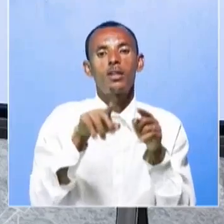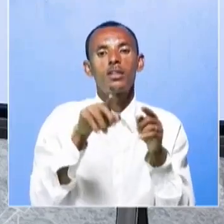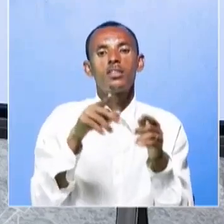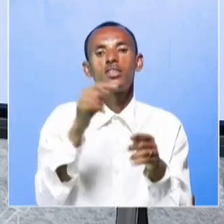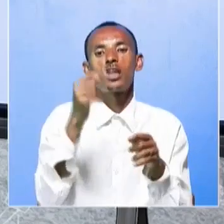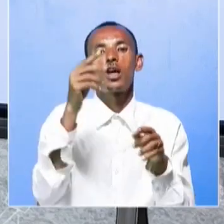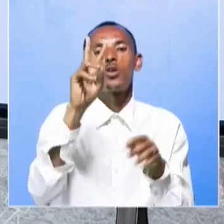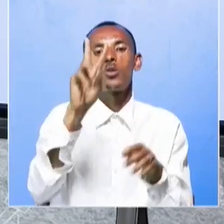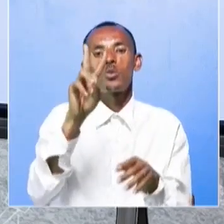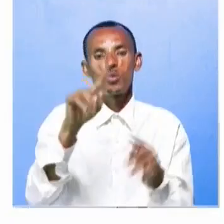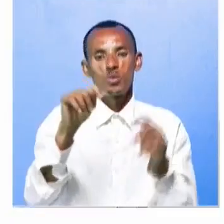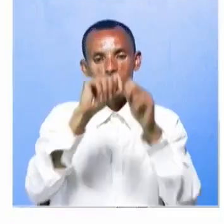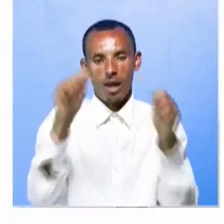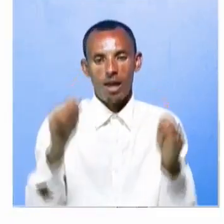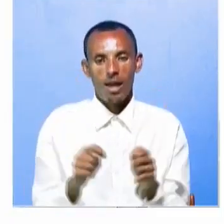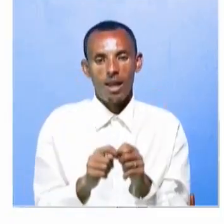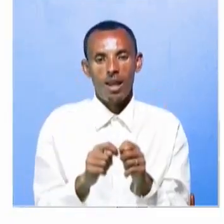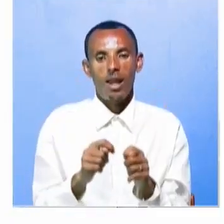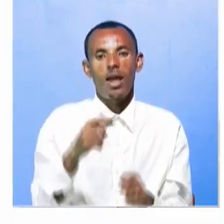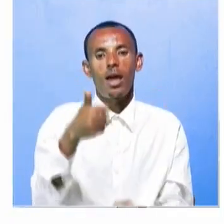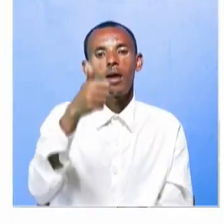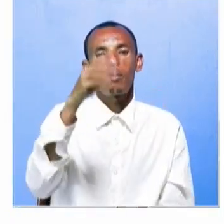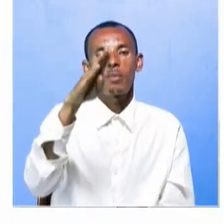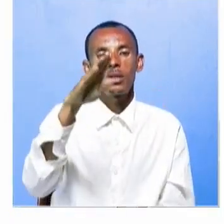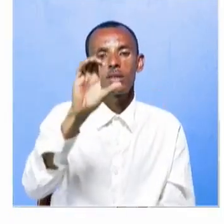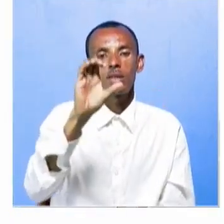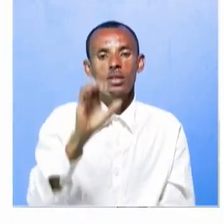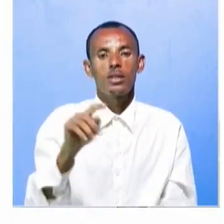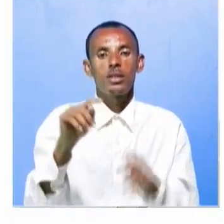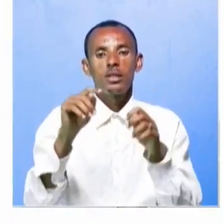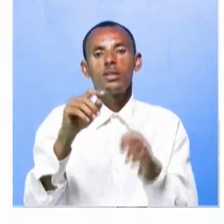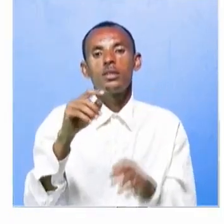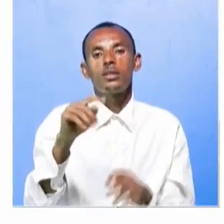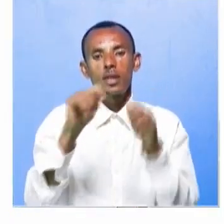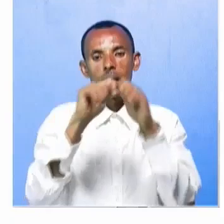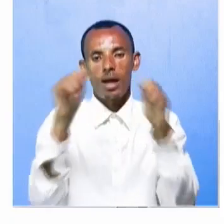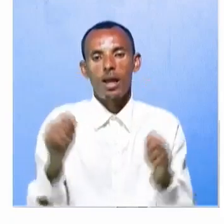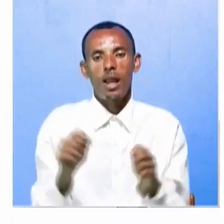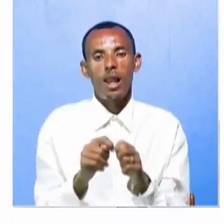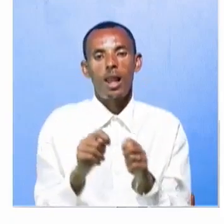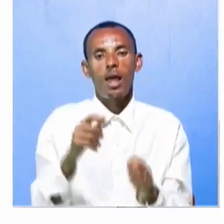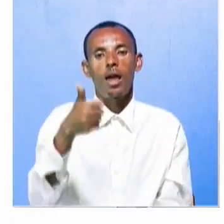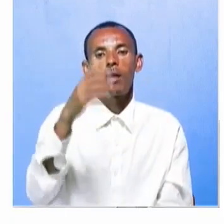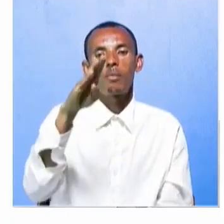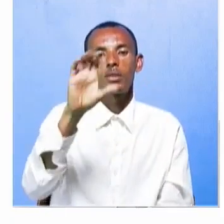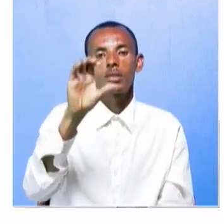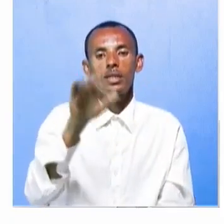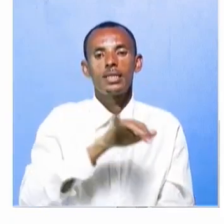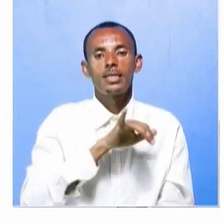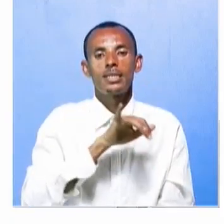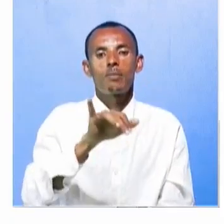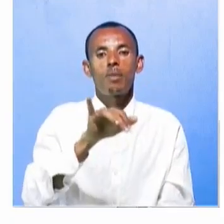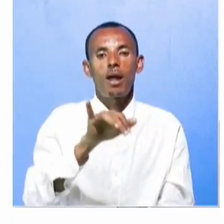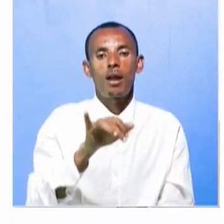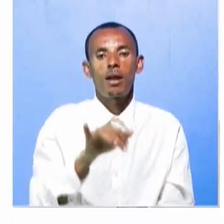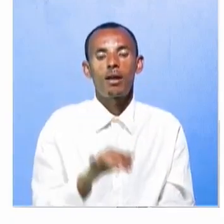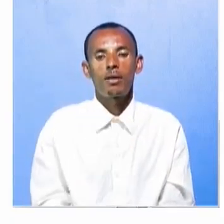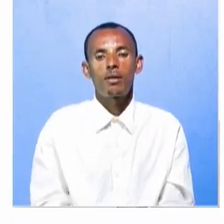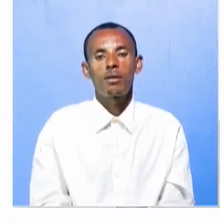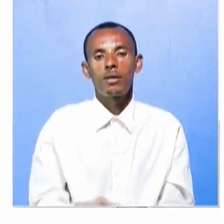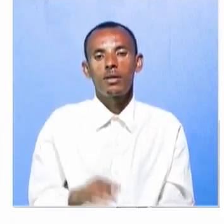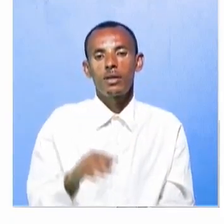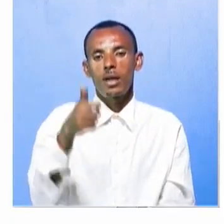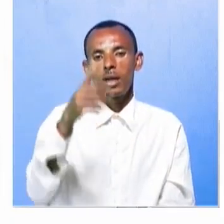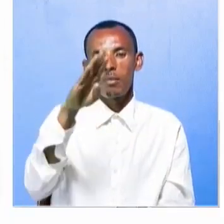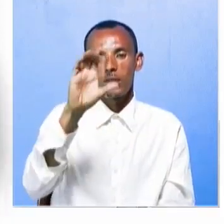triangles, triangle ABC is similar to